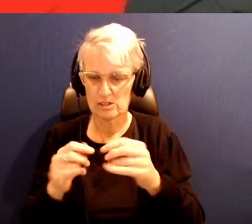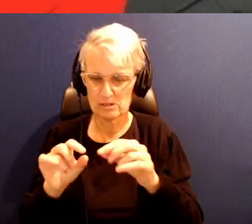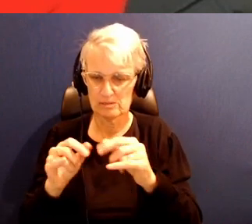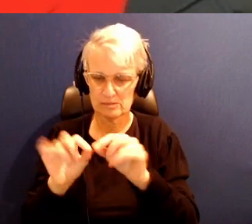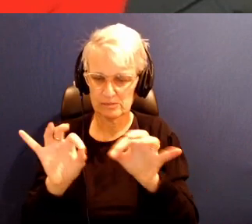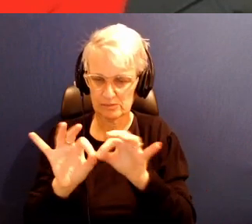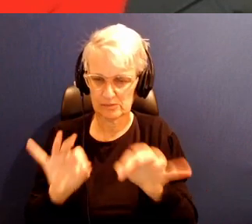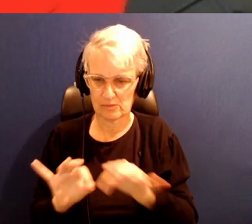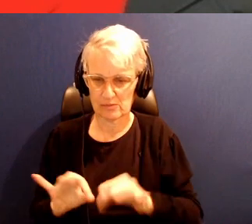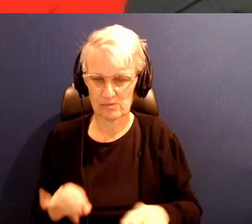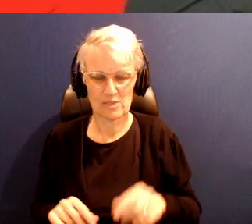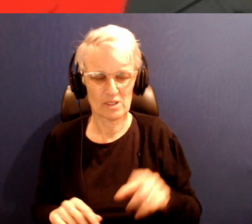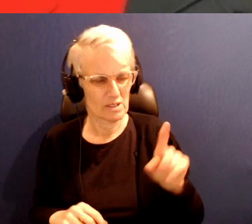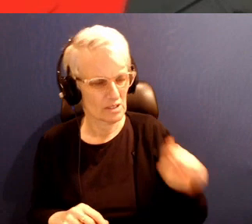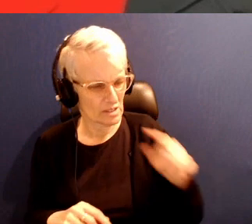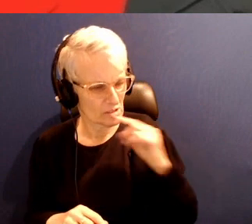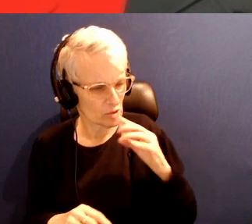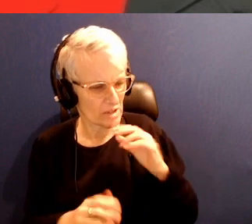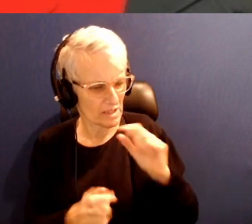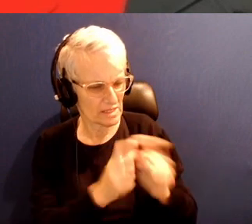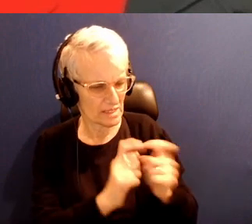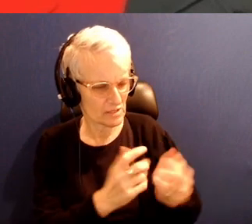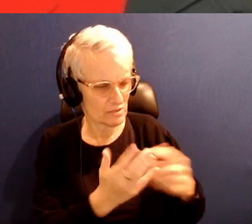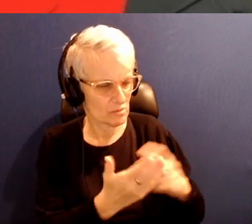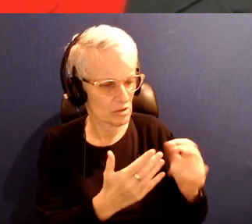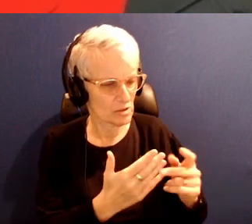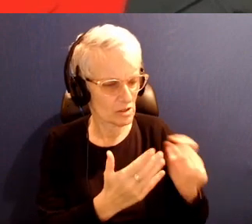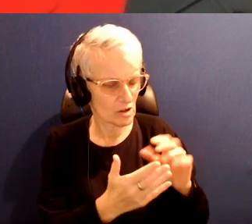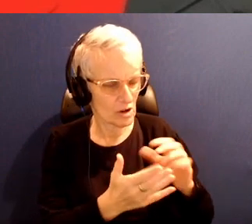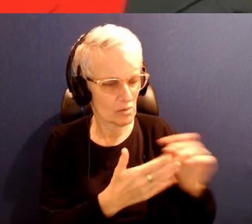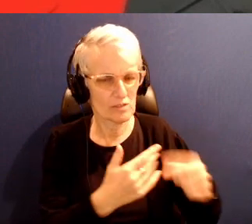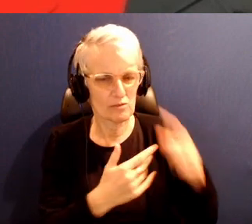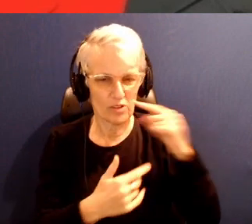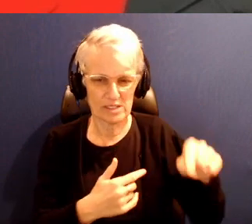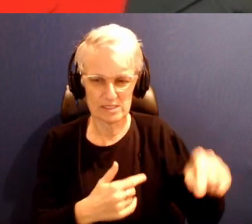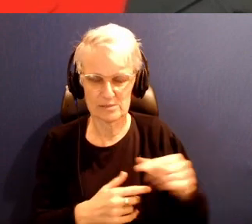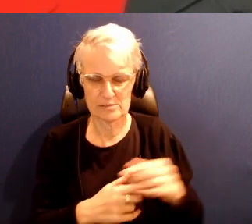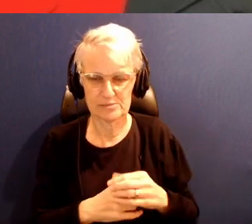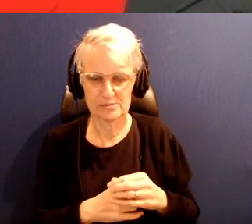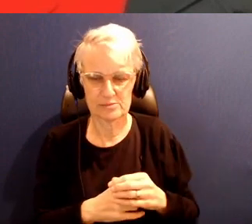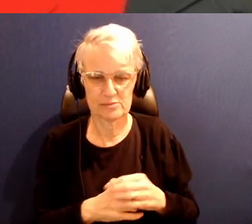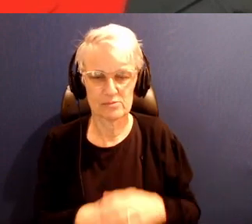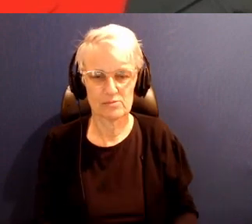you speak to the adapted components and the spirit behind financial requirements for this call?